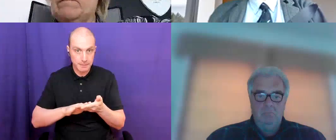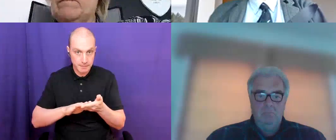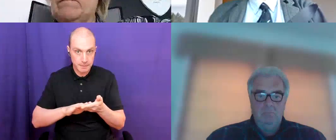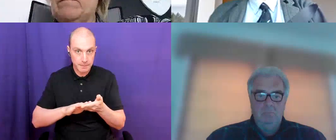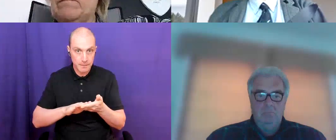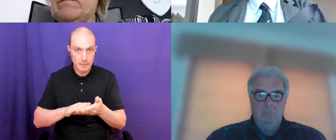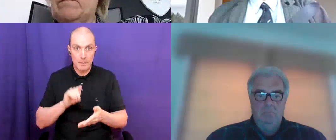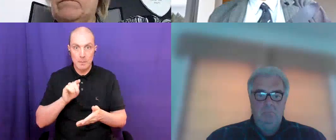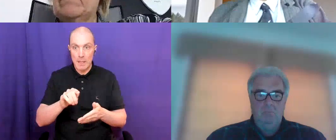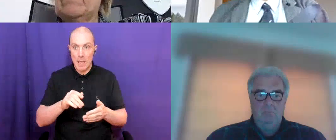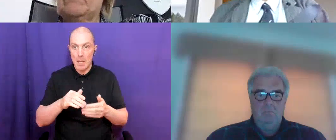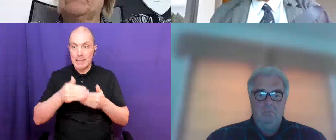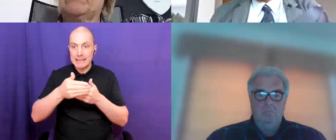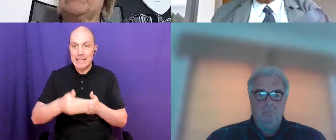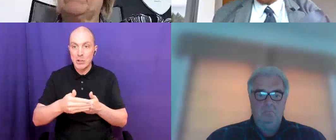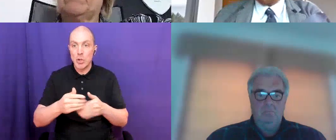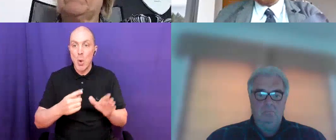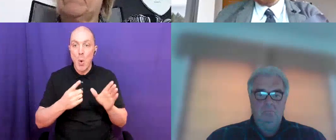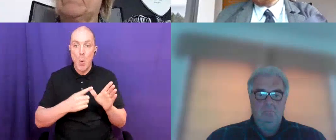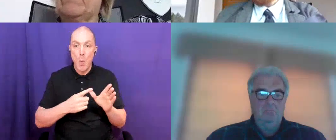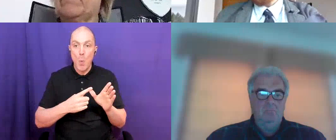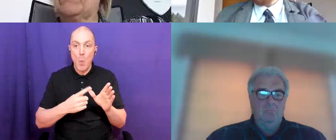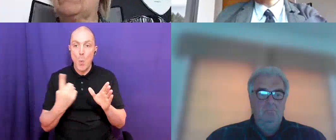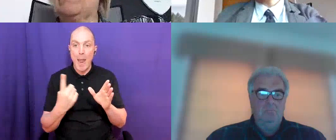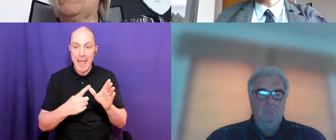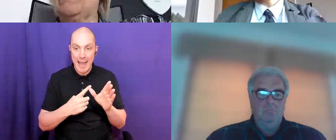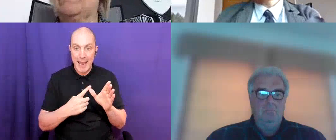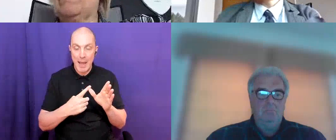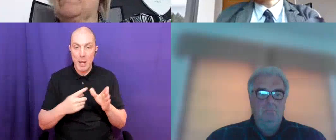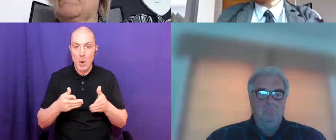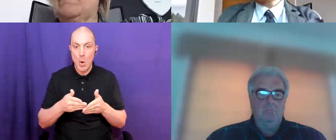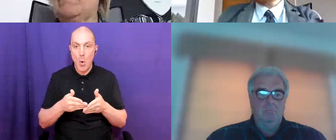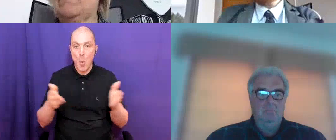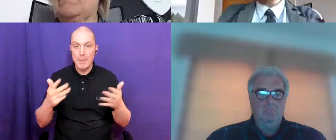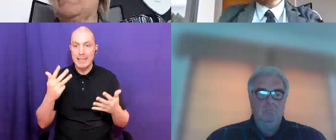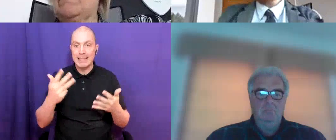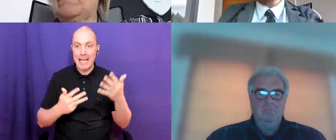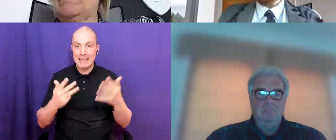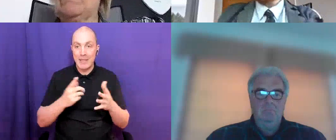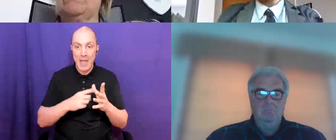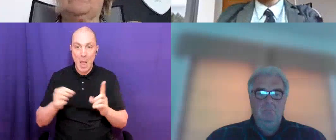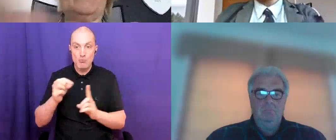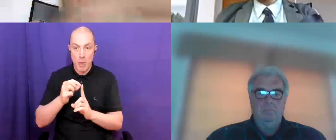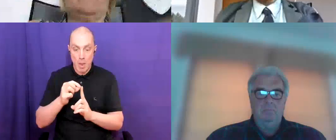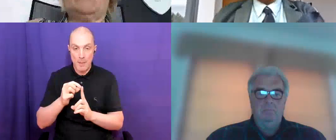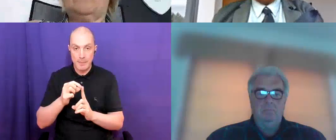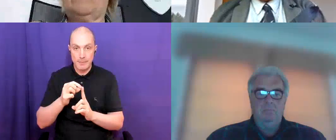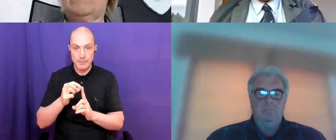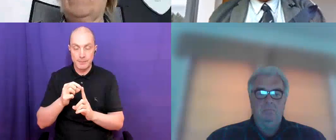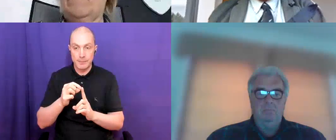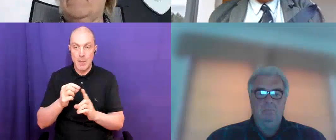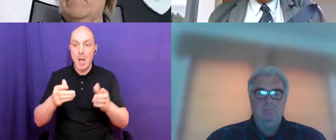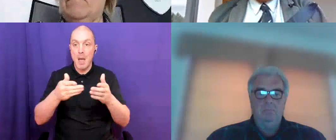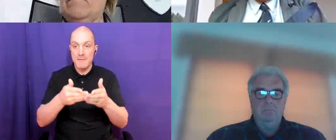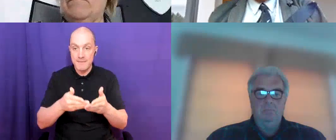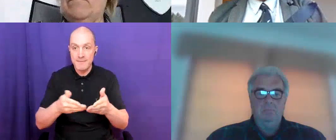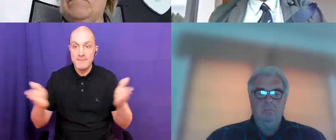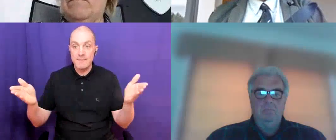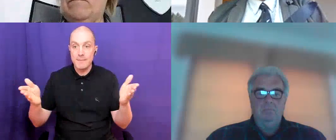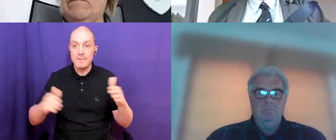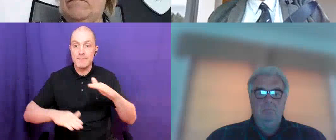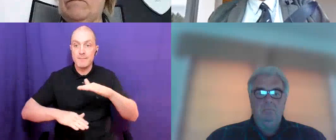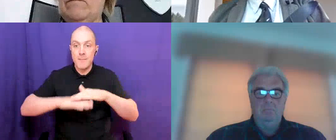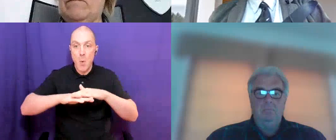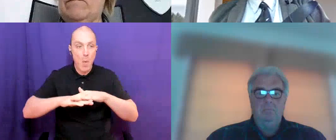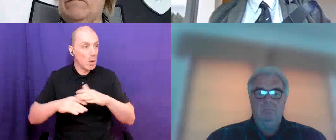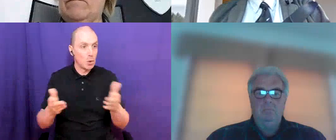stage 1A opening commenced on Tuesday the 19th of April, with full opening commencing today on Monday